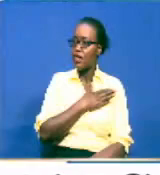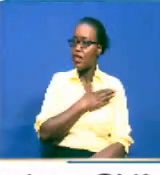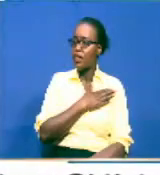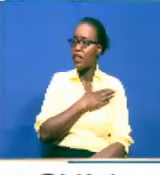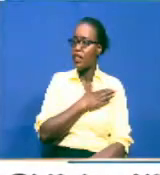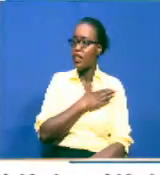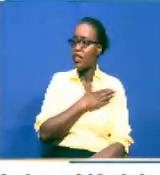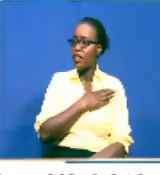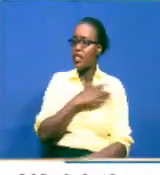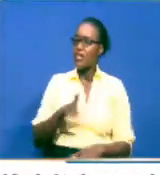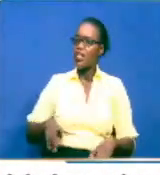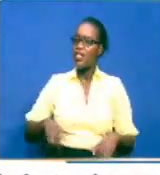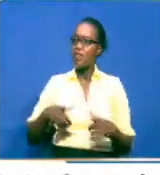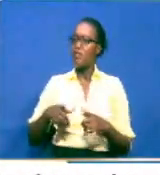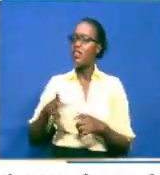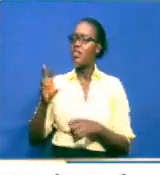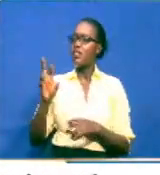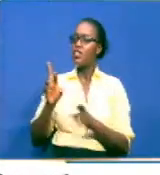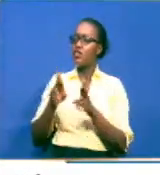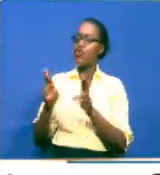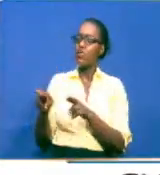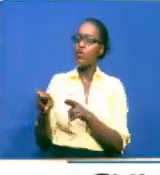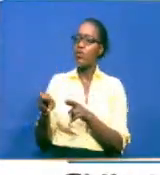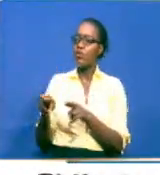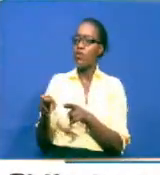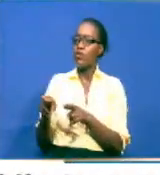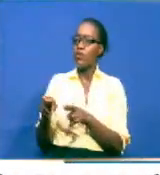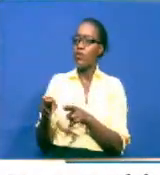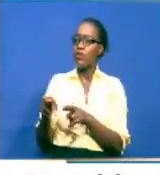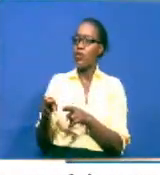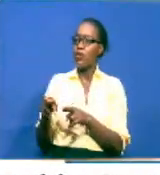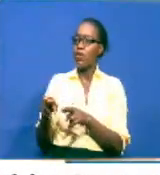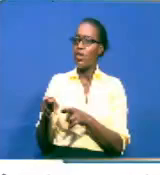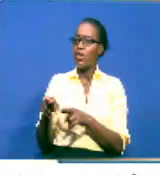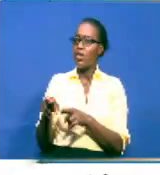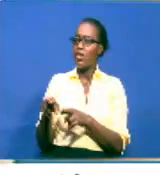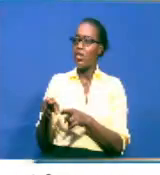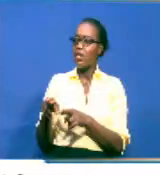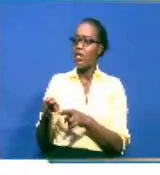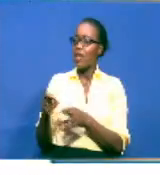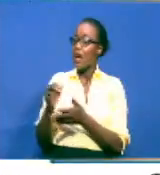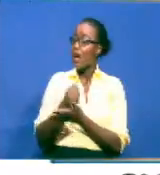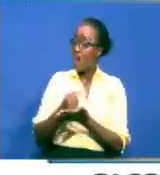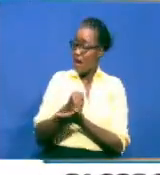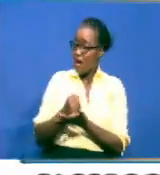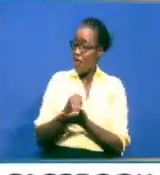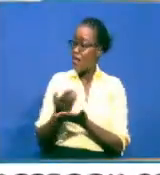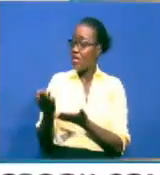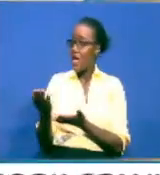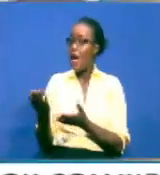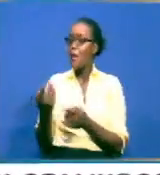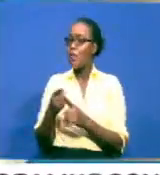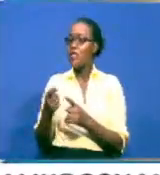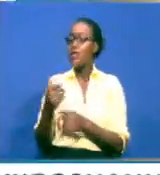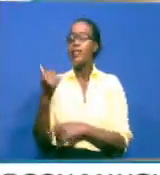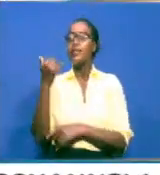around not Ruiru, mm-hmm. sides of Ruiru, mm-hmm. Wendandika, Hawa, somewhere there. She's a cancer survivor, but she keeps